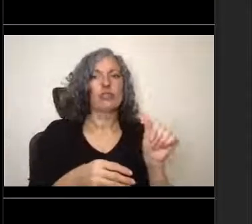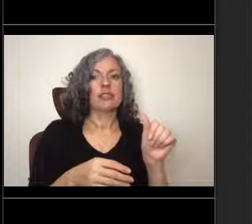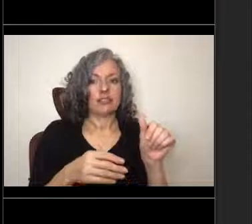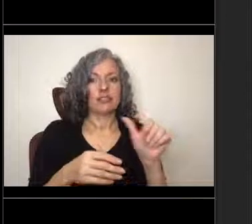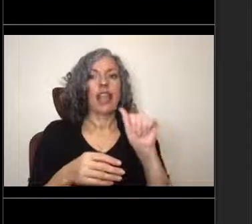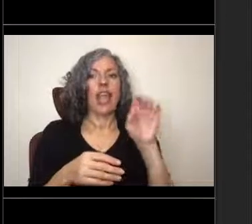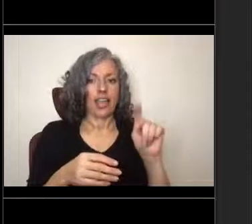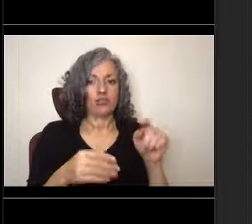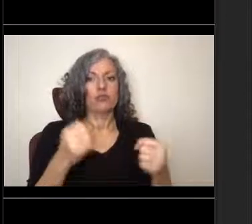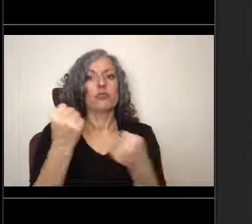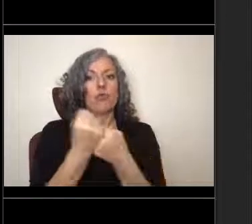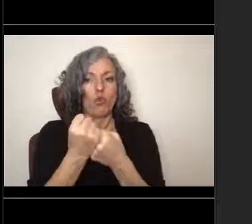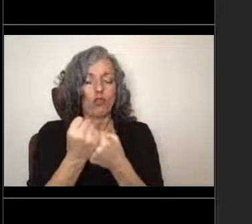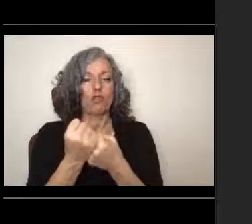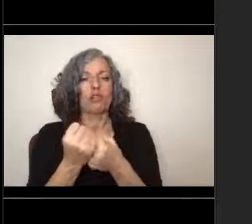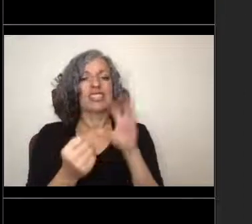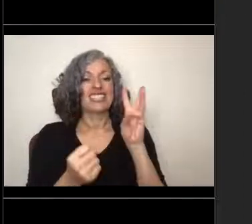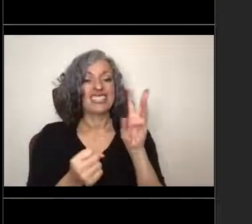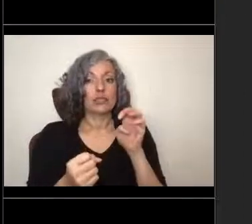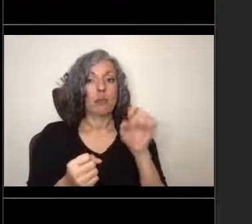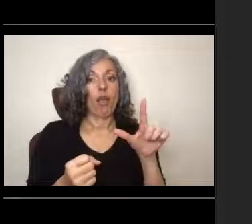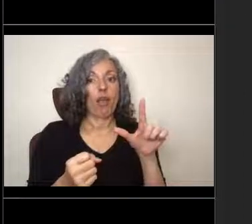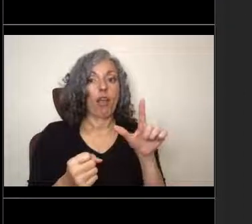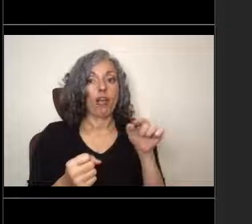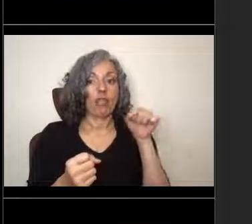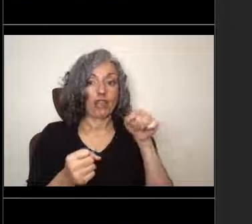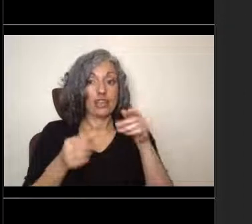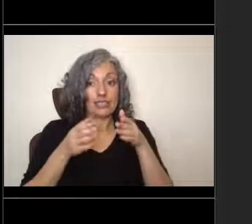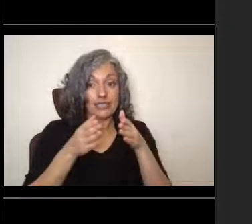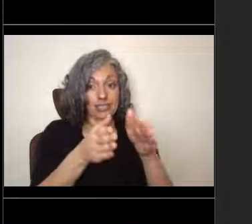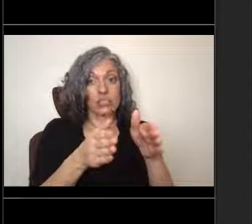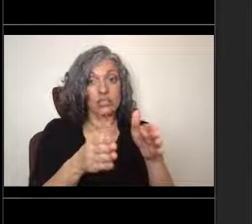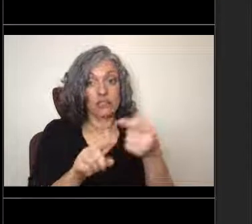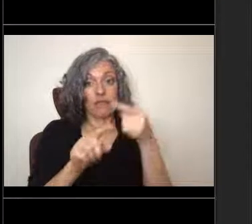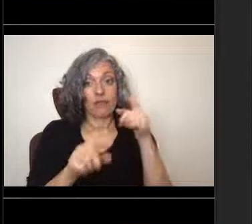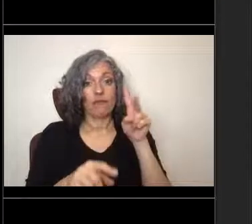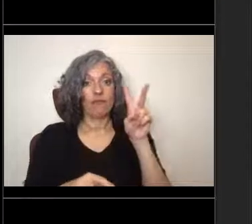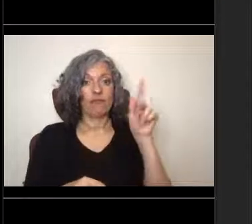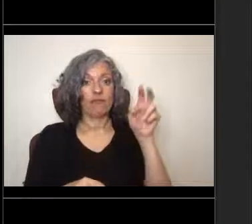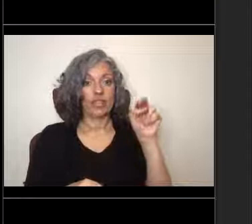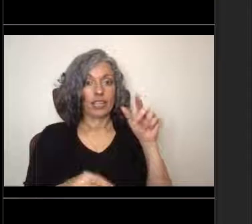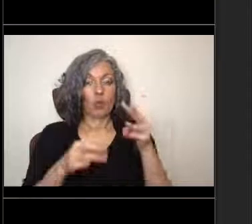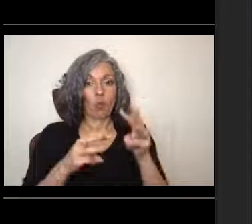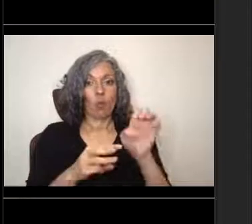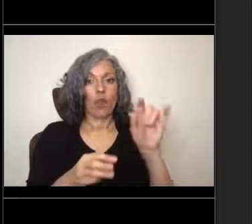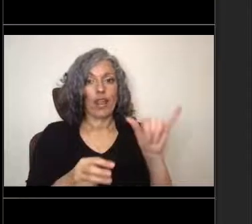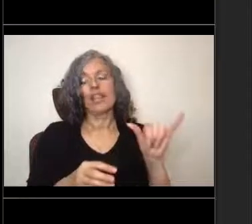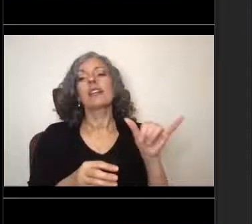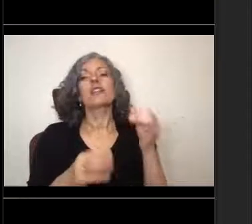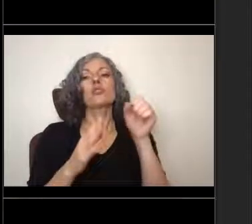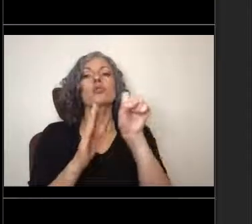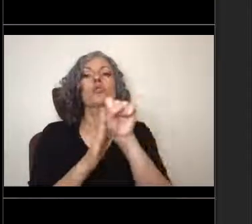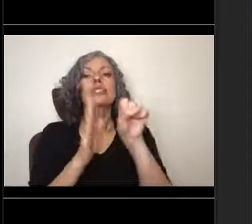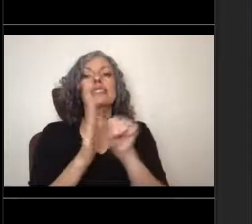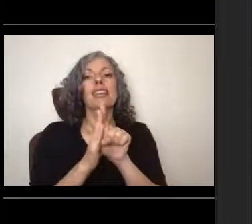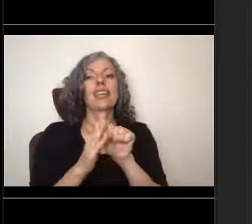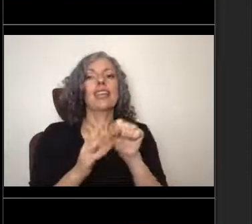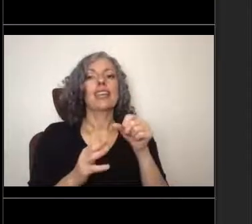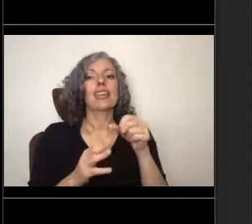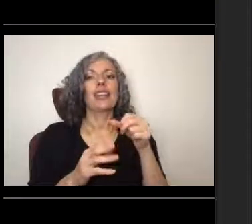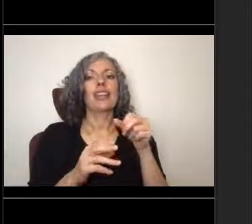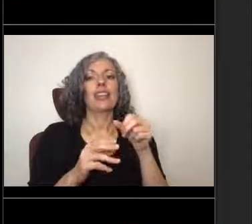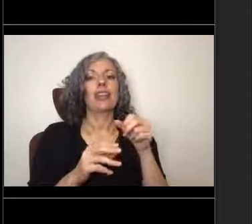the 0.6-mile section of Lake Tahoe Boulevard from the intersection of Viking Way to the intersection of State Highway 89 and US